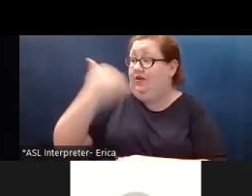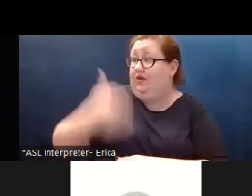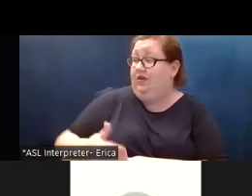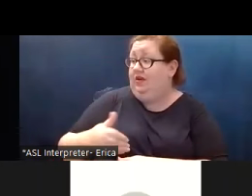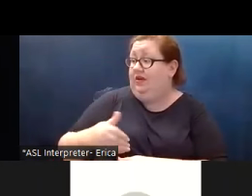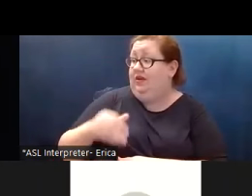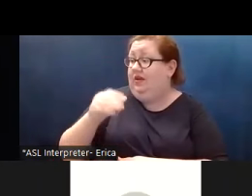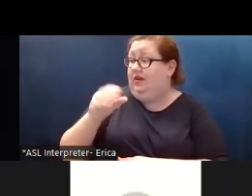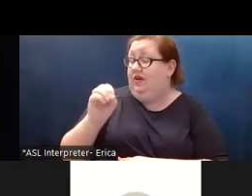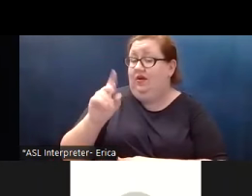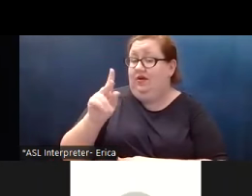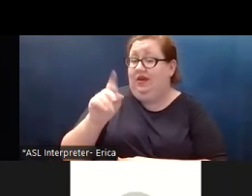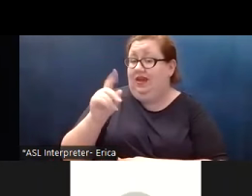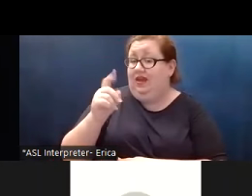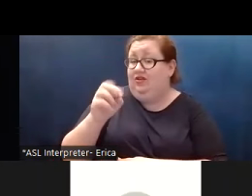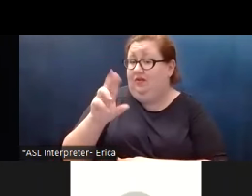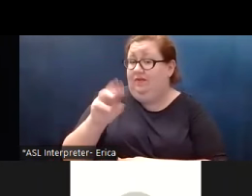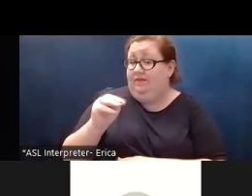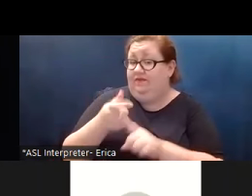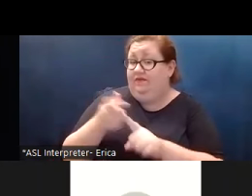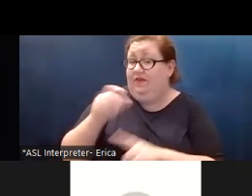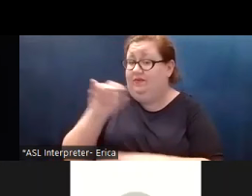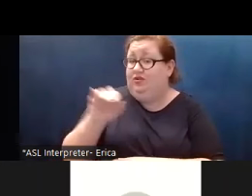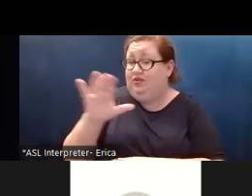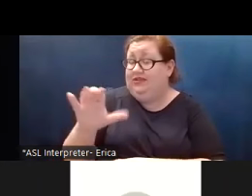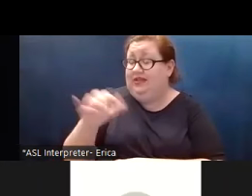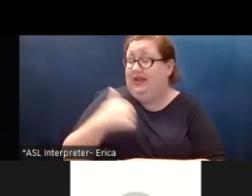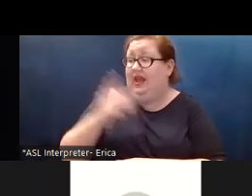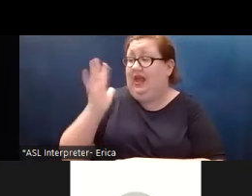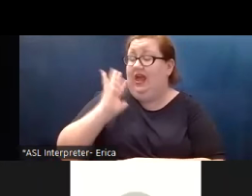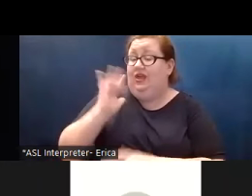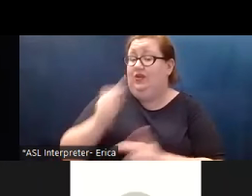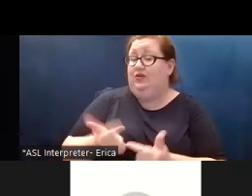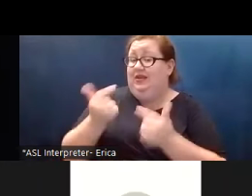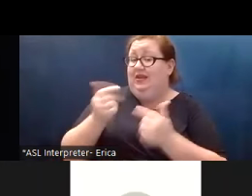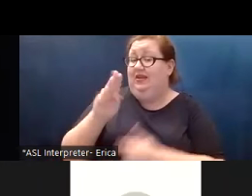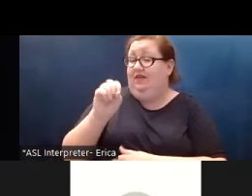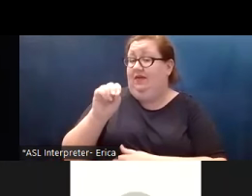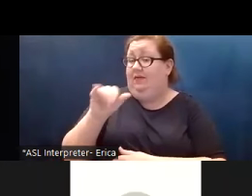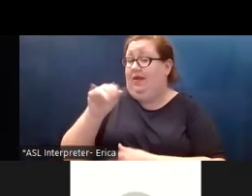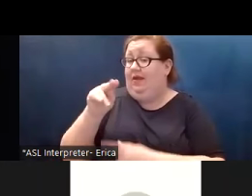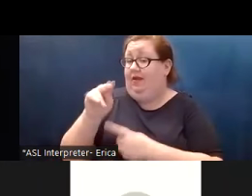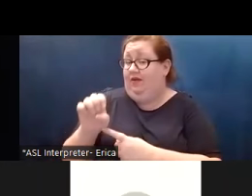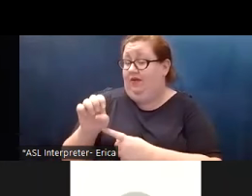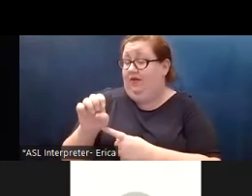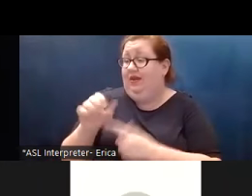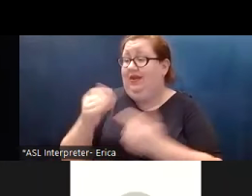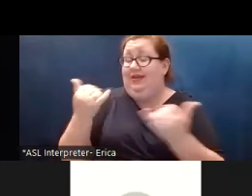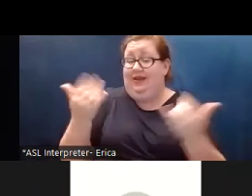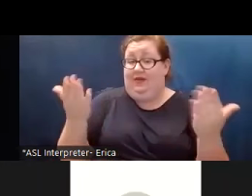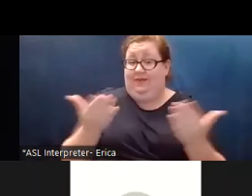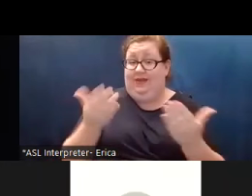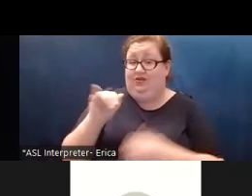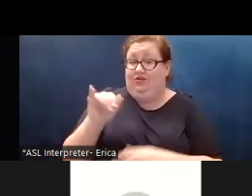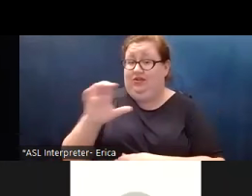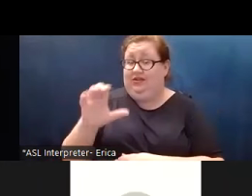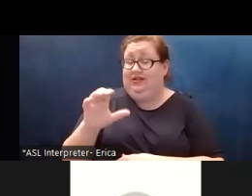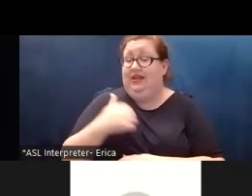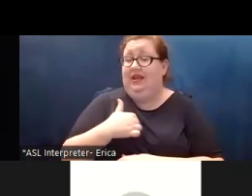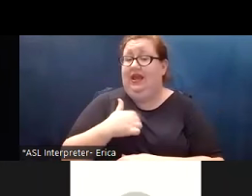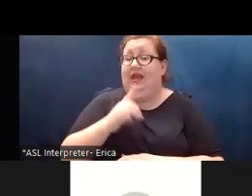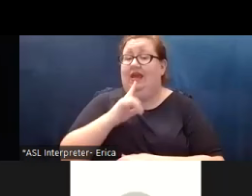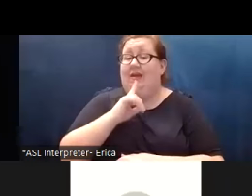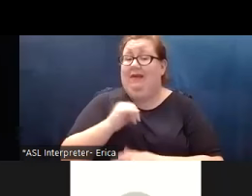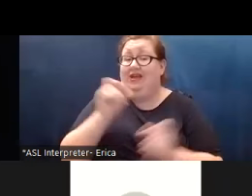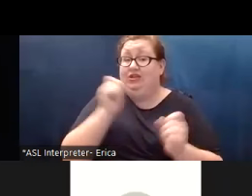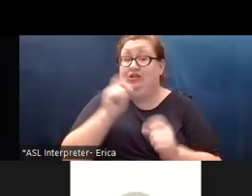Pedro from Jersey City. I used to live over in Bayonne. Now I'm over here, and I'm actually surprised